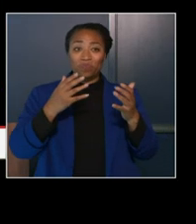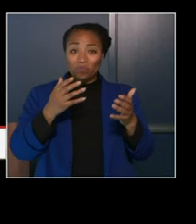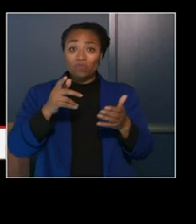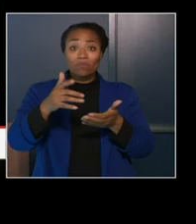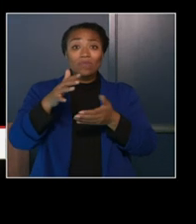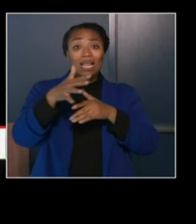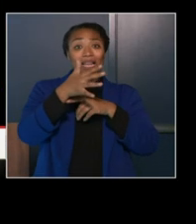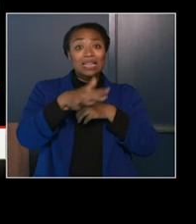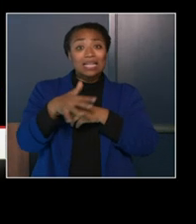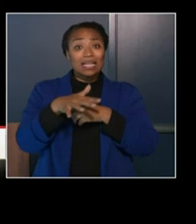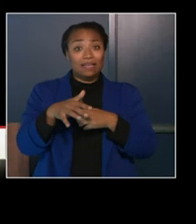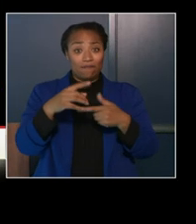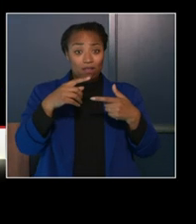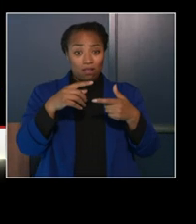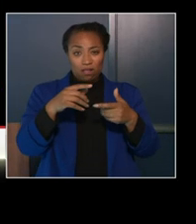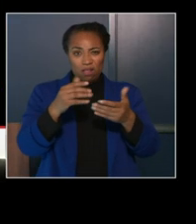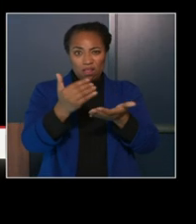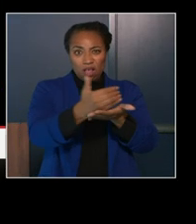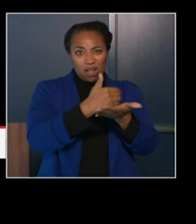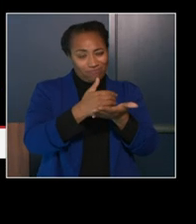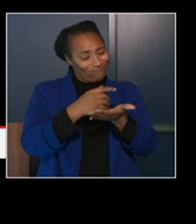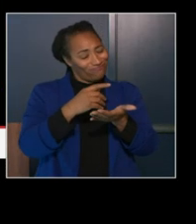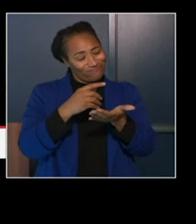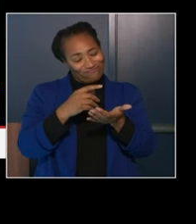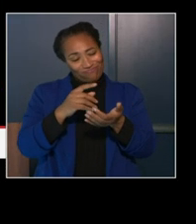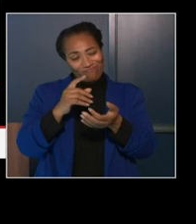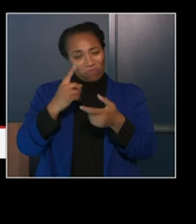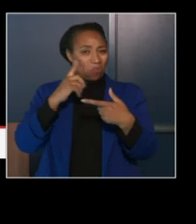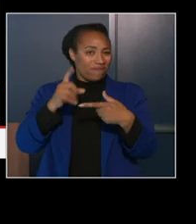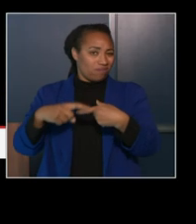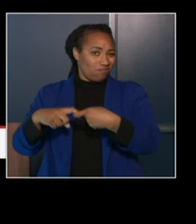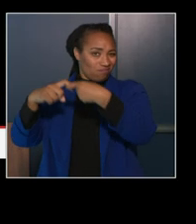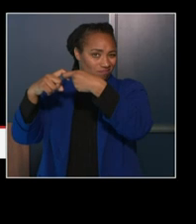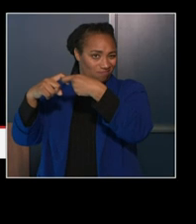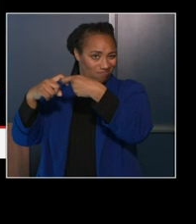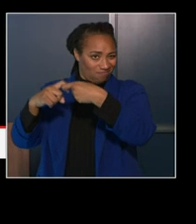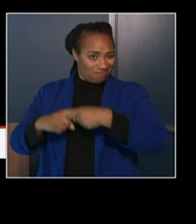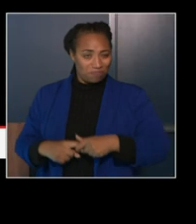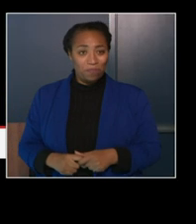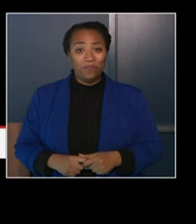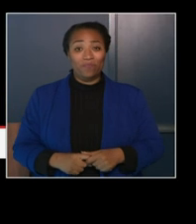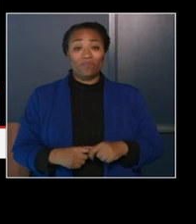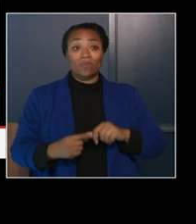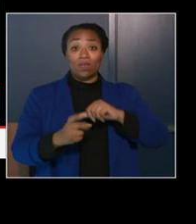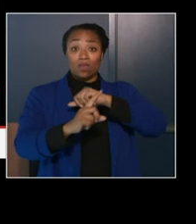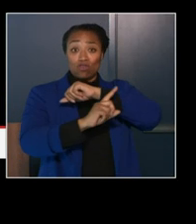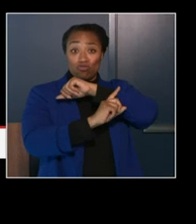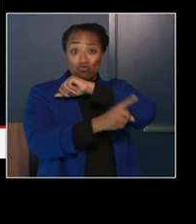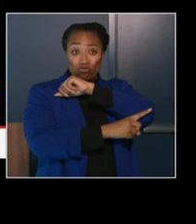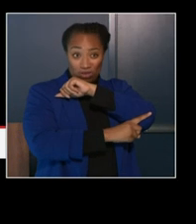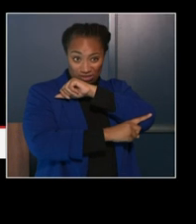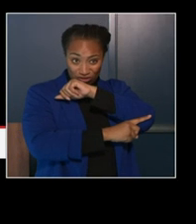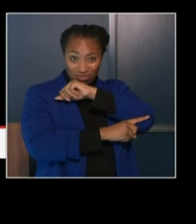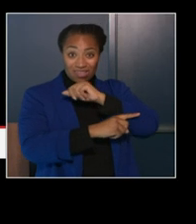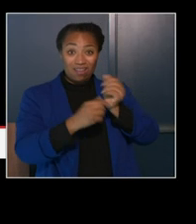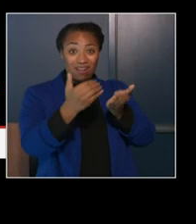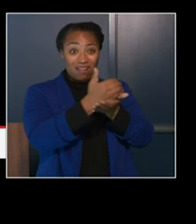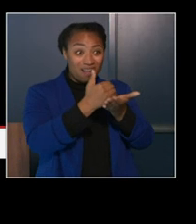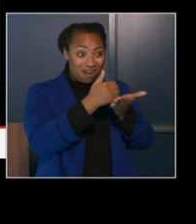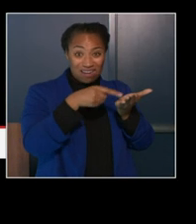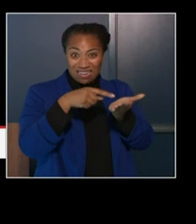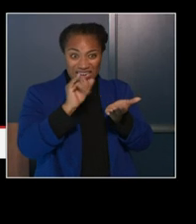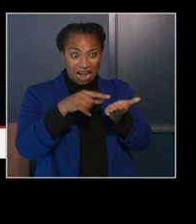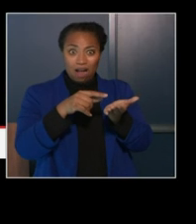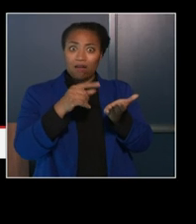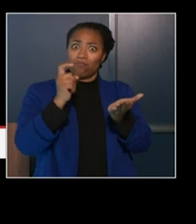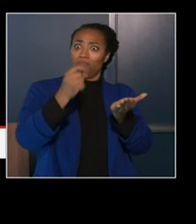as it is operationally possible. Residential household trash, as the mayor has said, we will begin a slide day as well. So